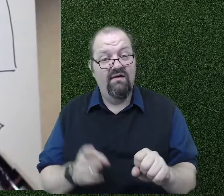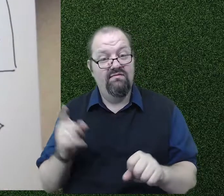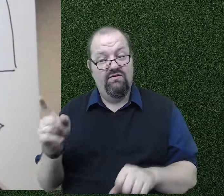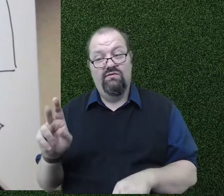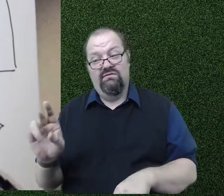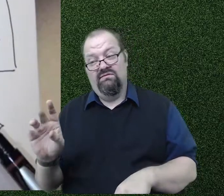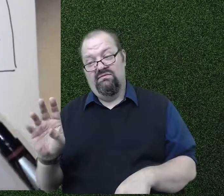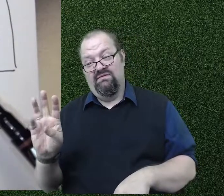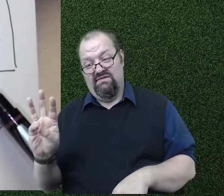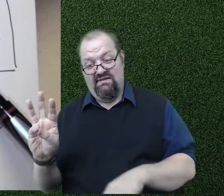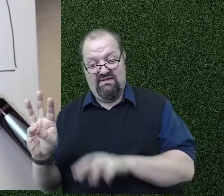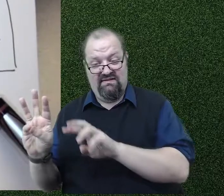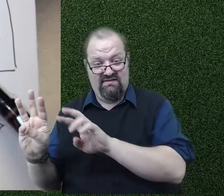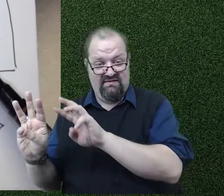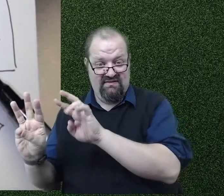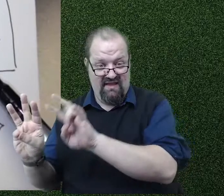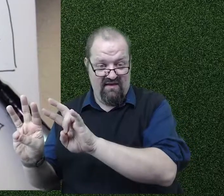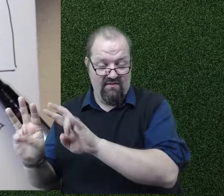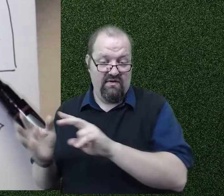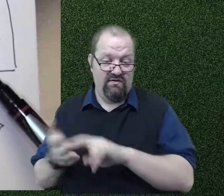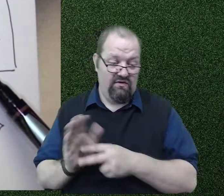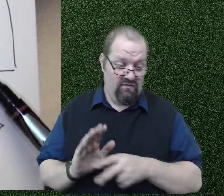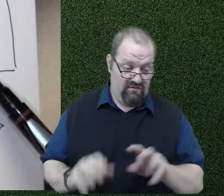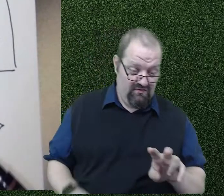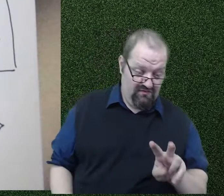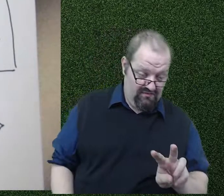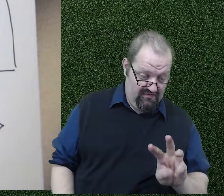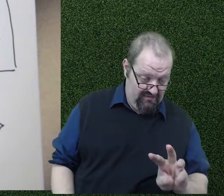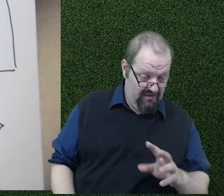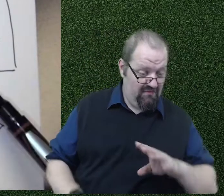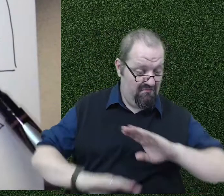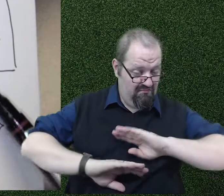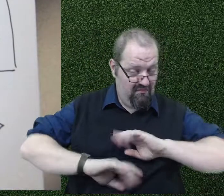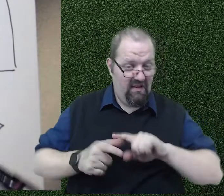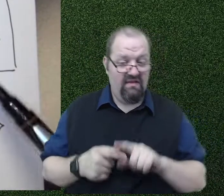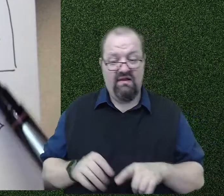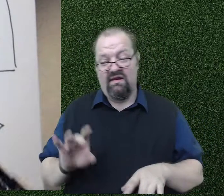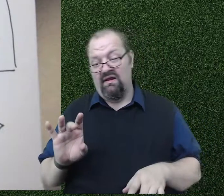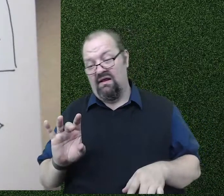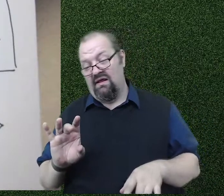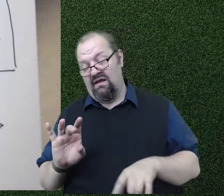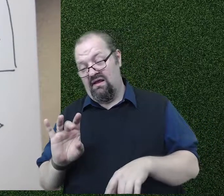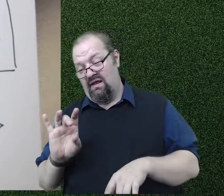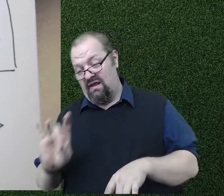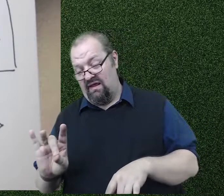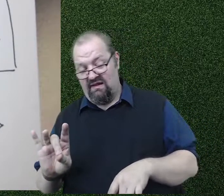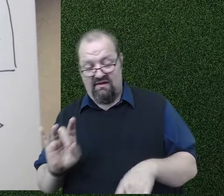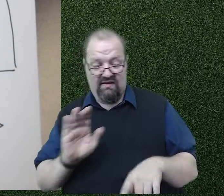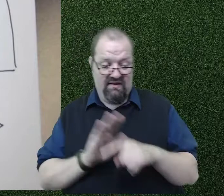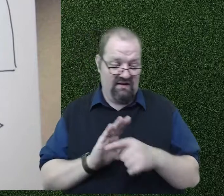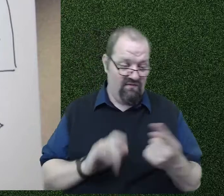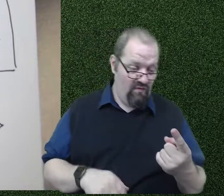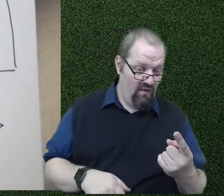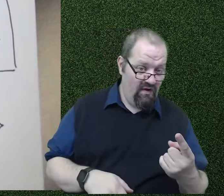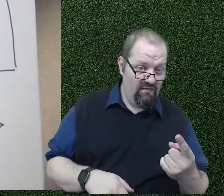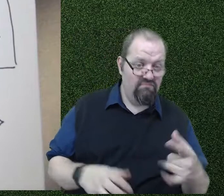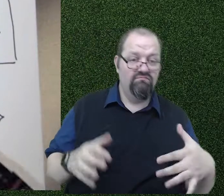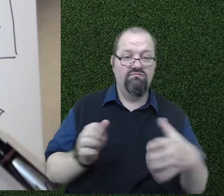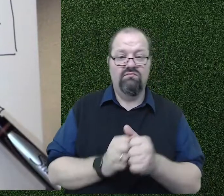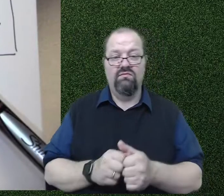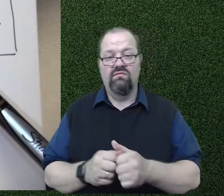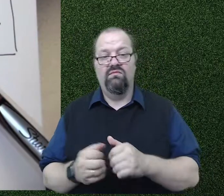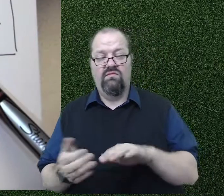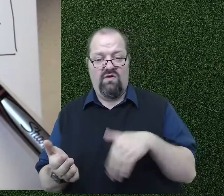7. If I take 8 and negative 1 and I add them together, do I get the y component? Yeah,